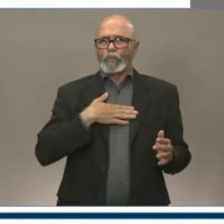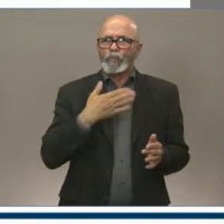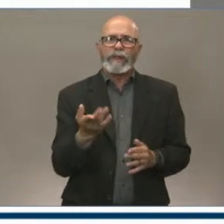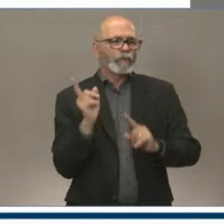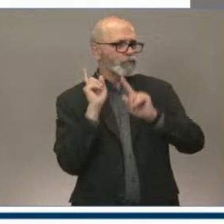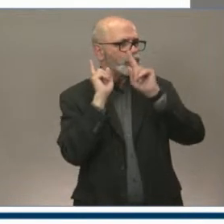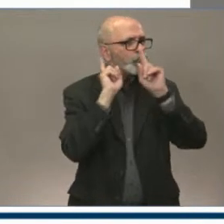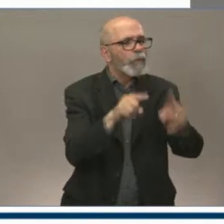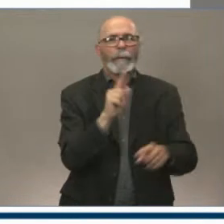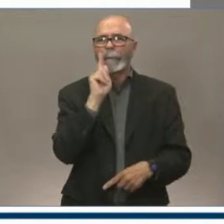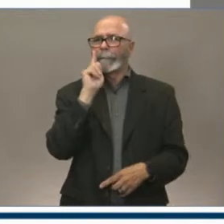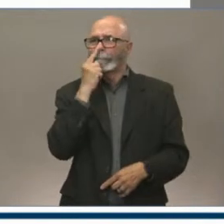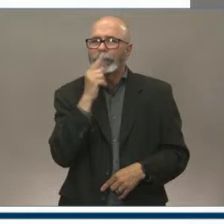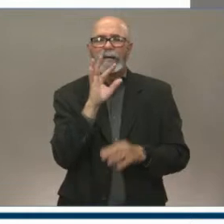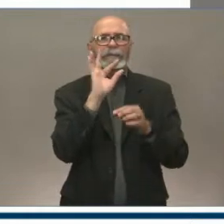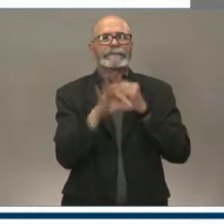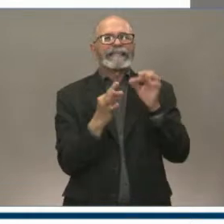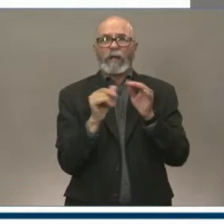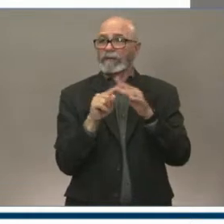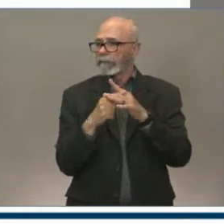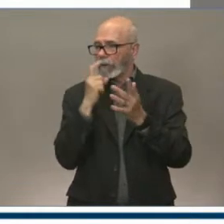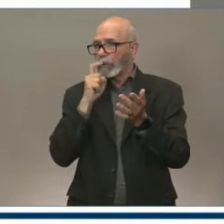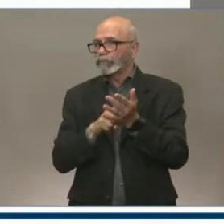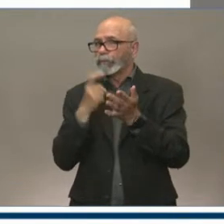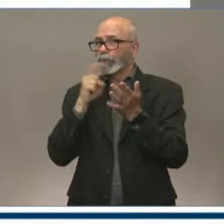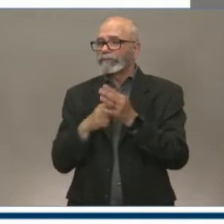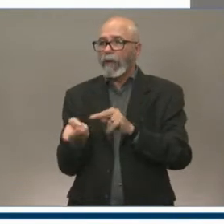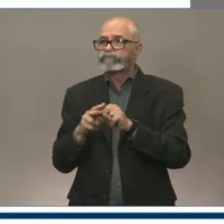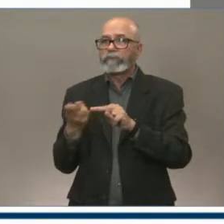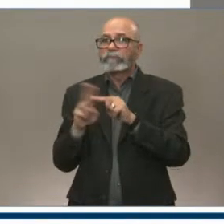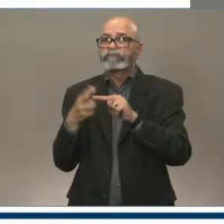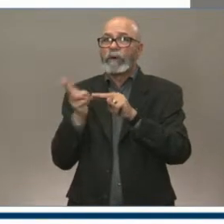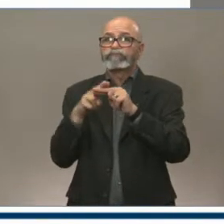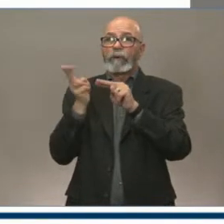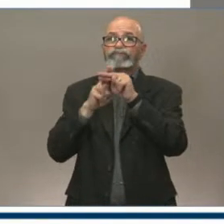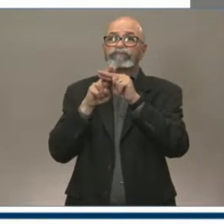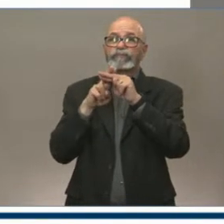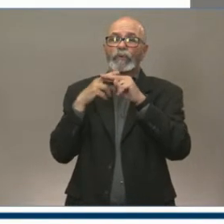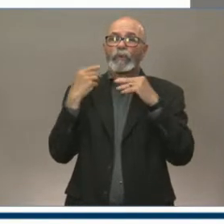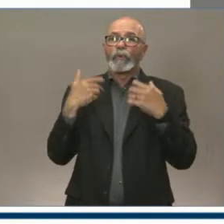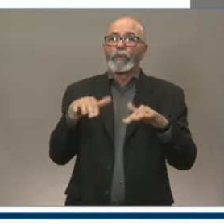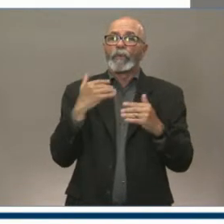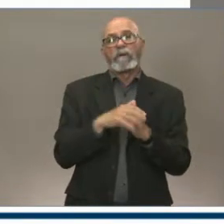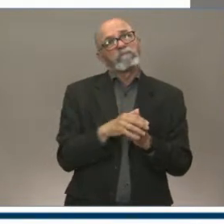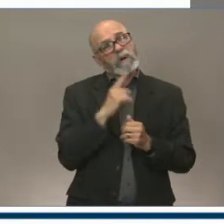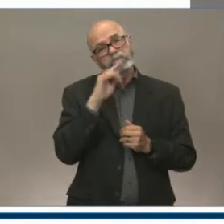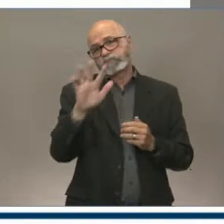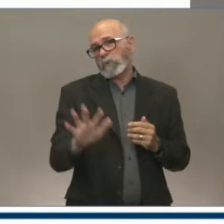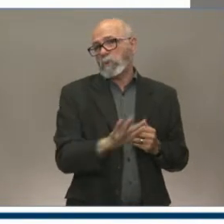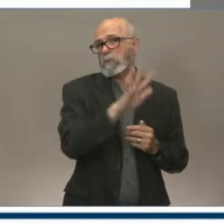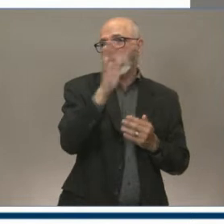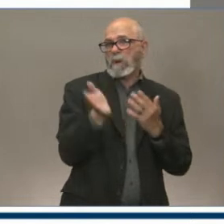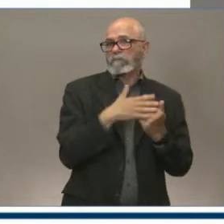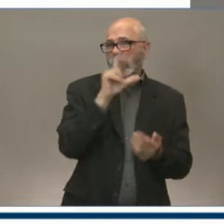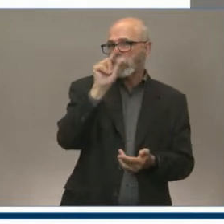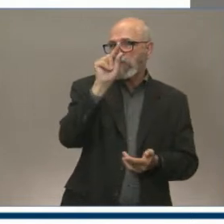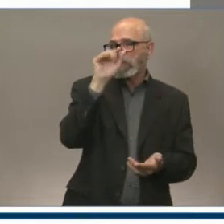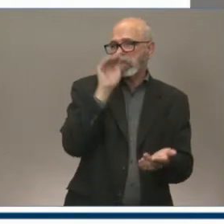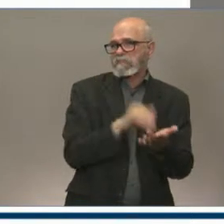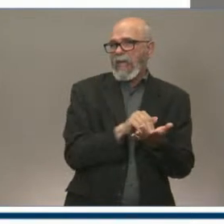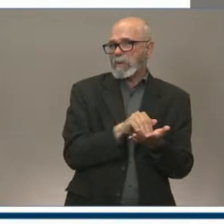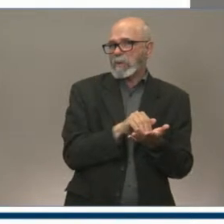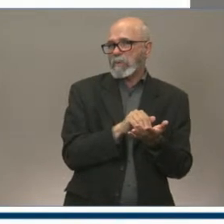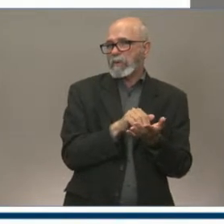our testing numbers reach new records every day. We tested almost about 20,000 Nova